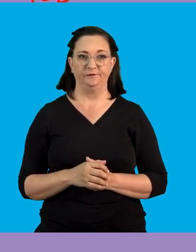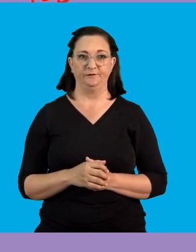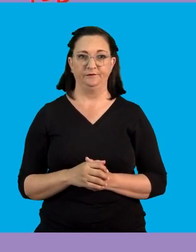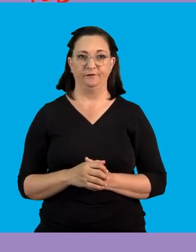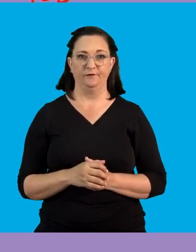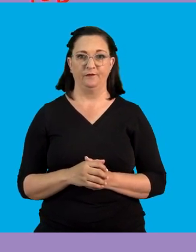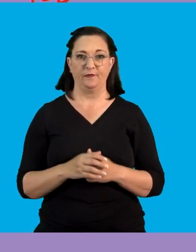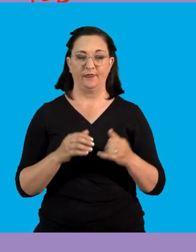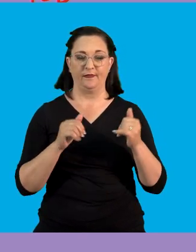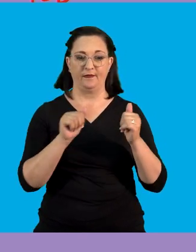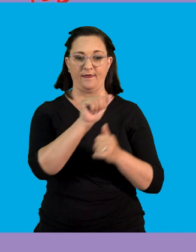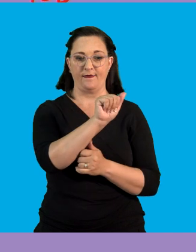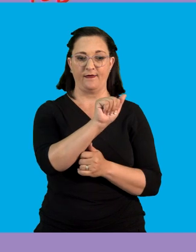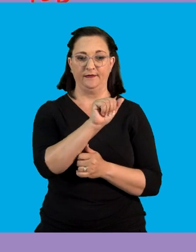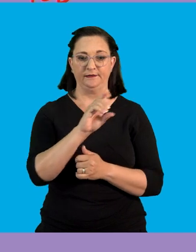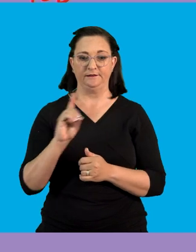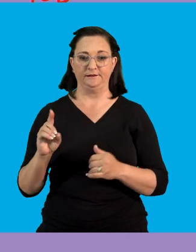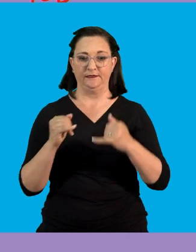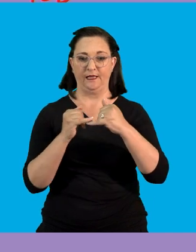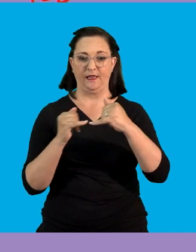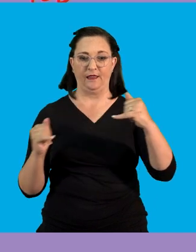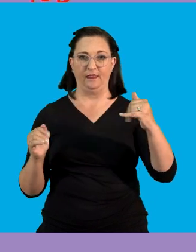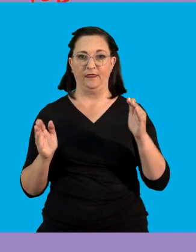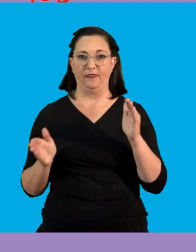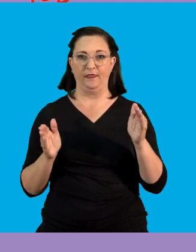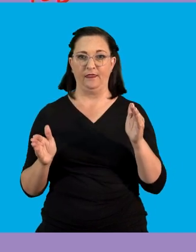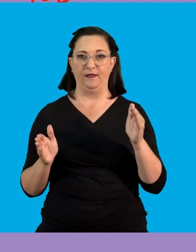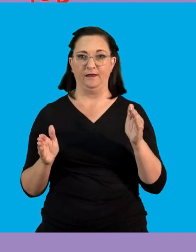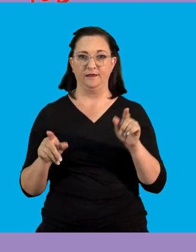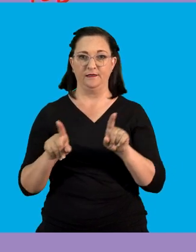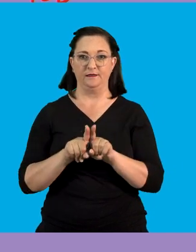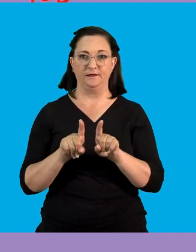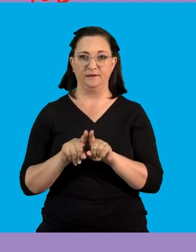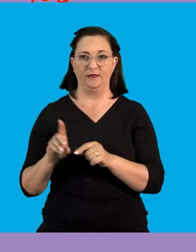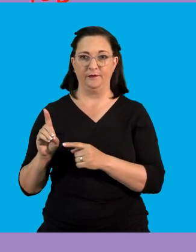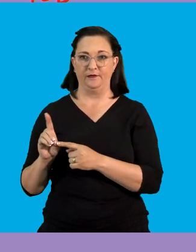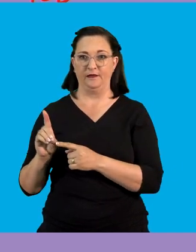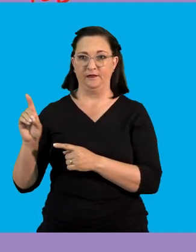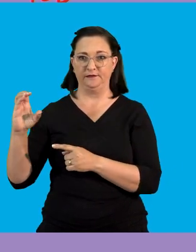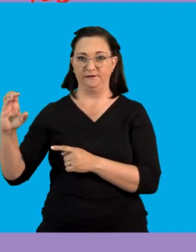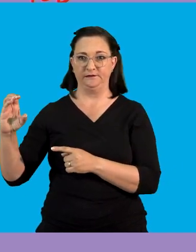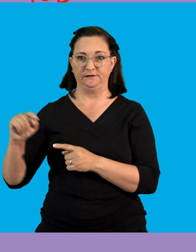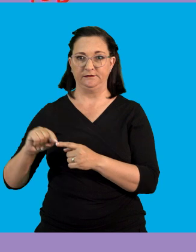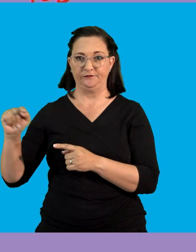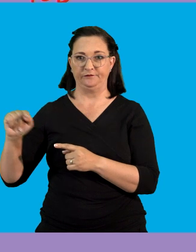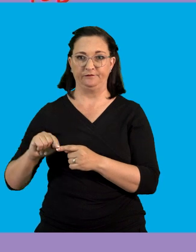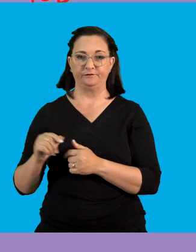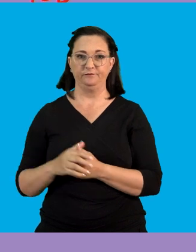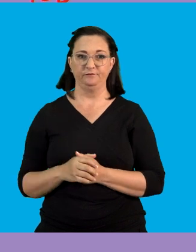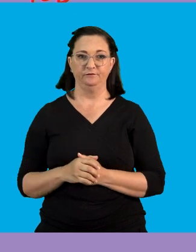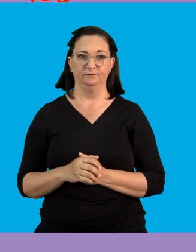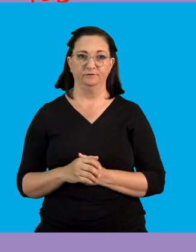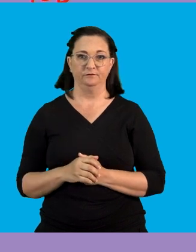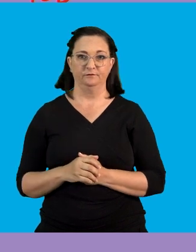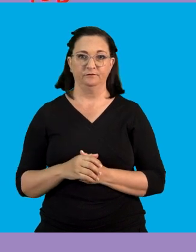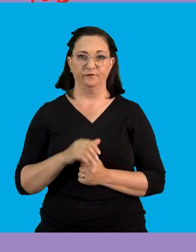part. Determine the length of AD and DC. Already the markings tell us